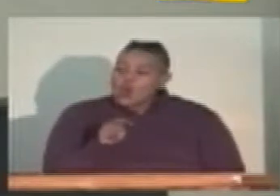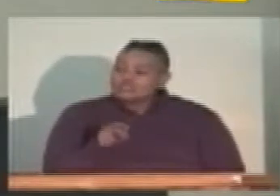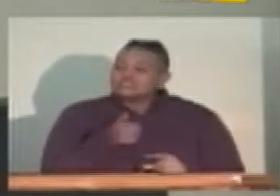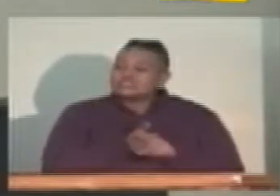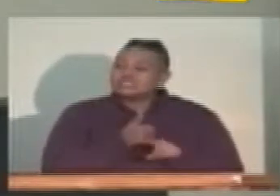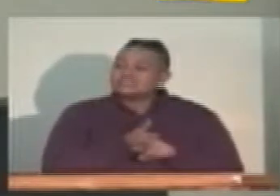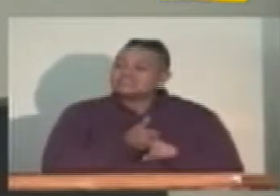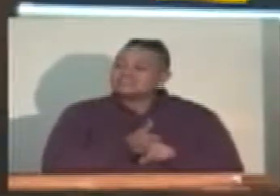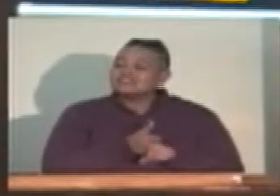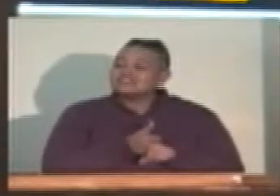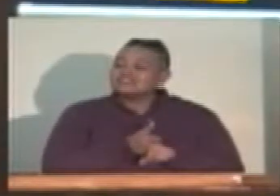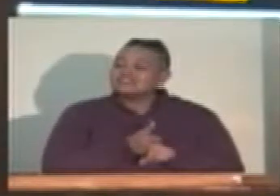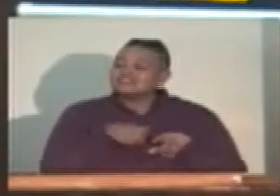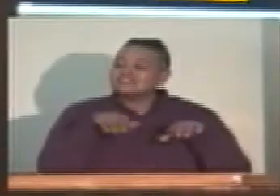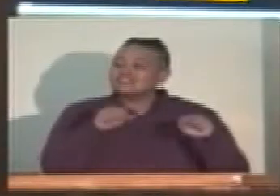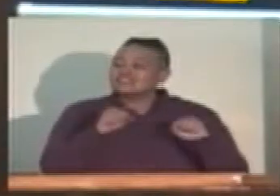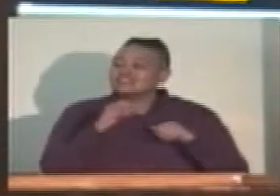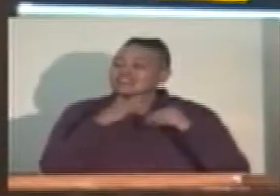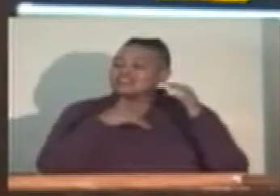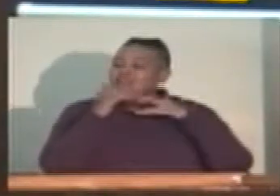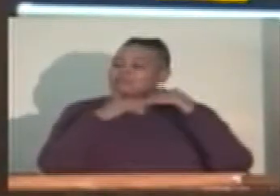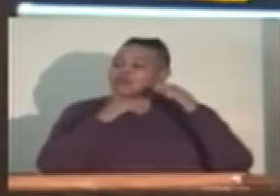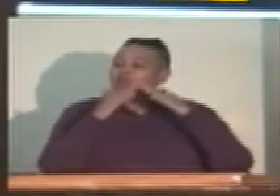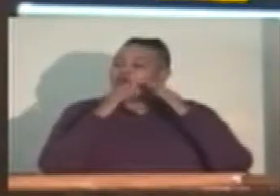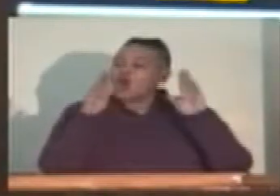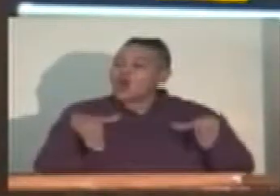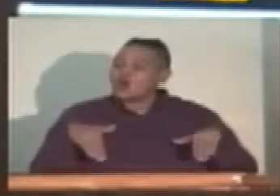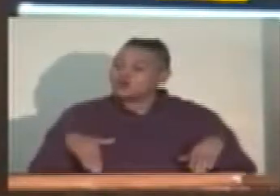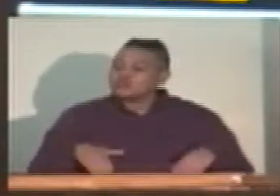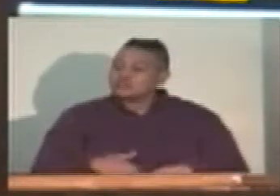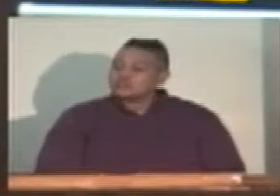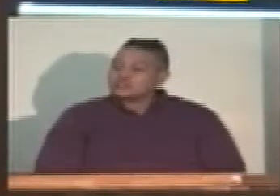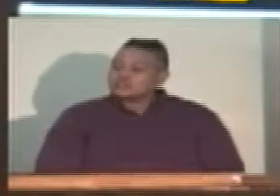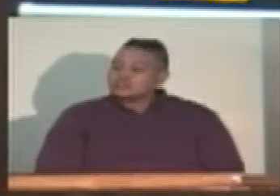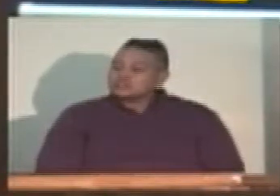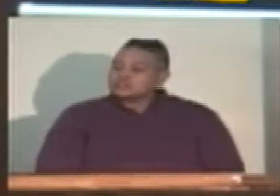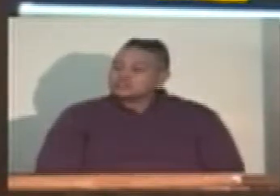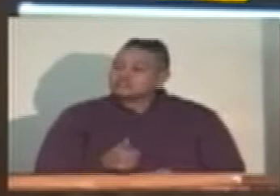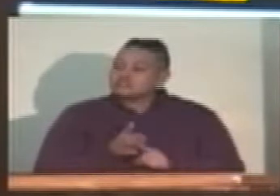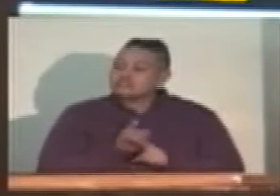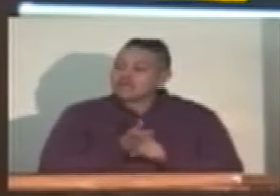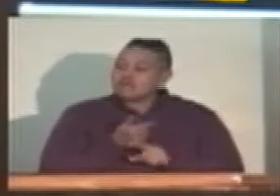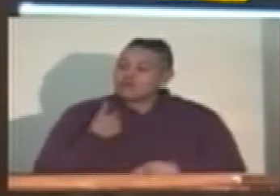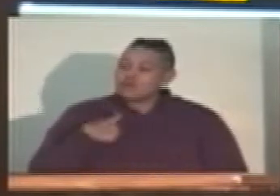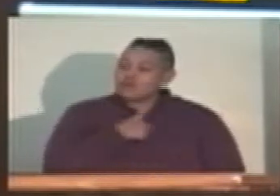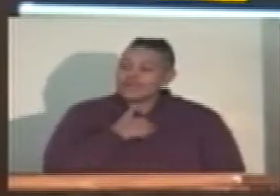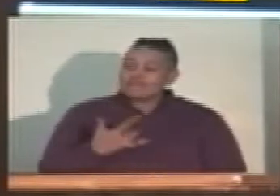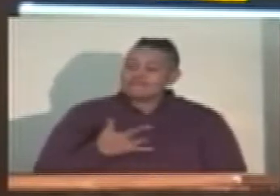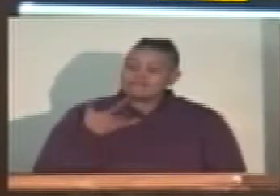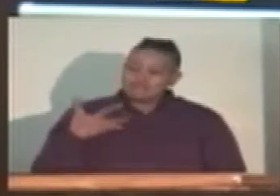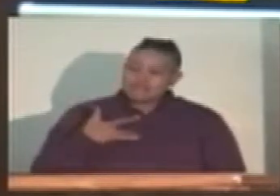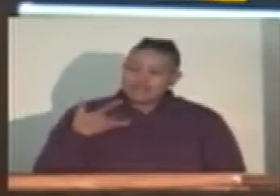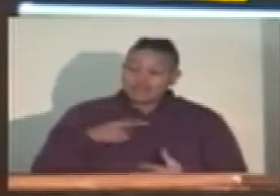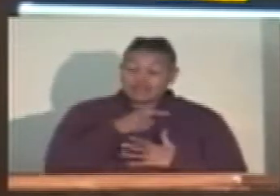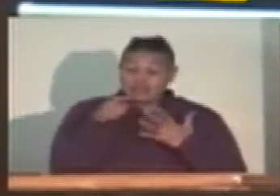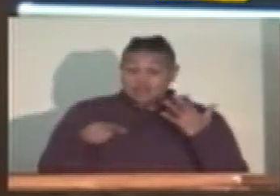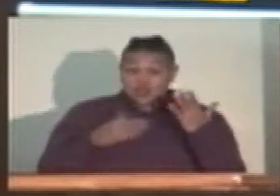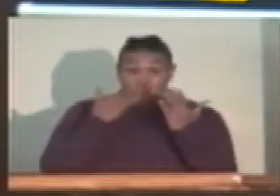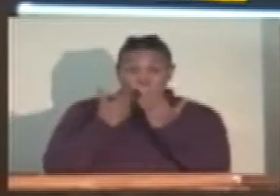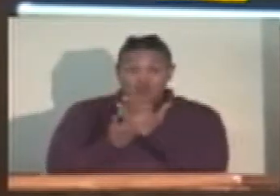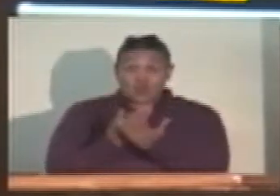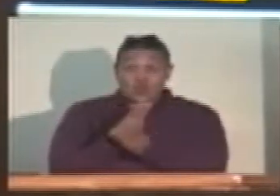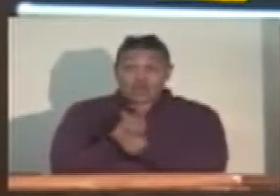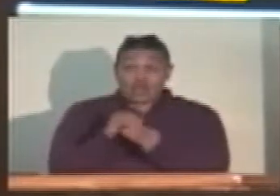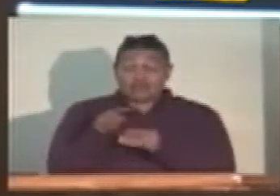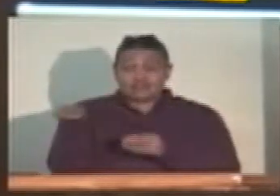be taken to build houses. And we feel that these good lands in